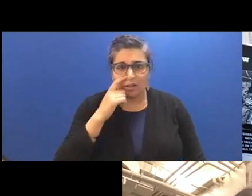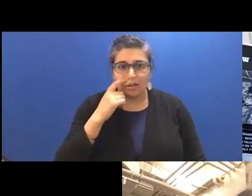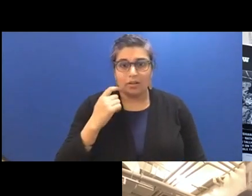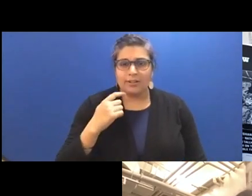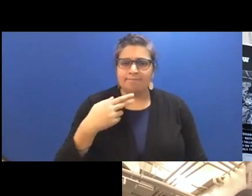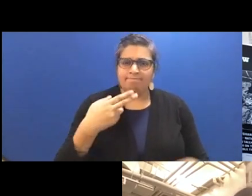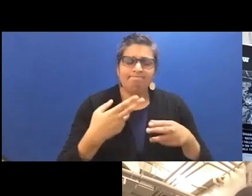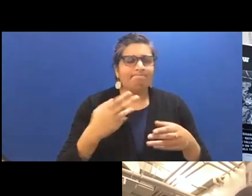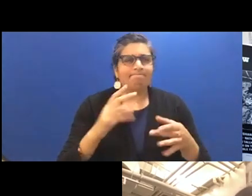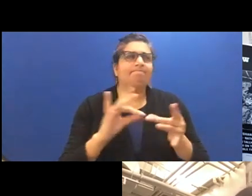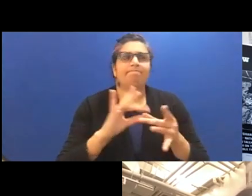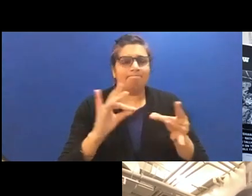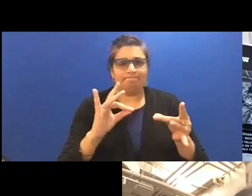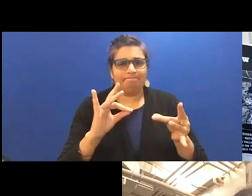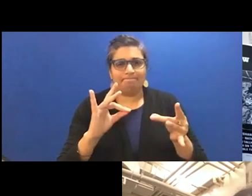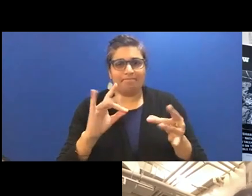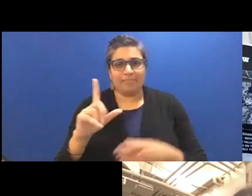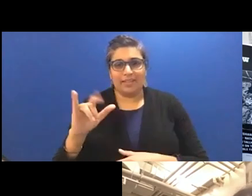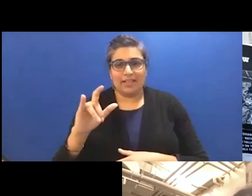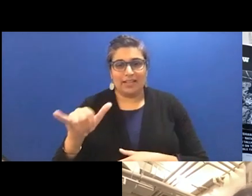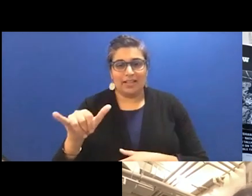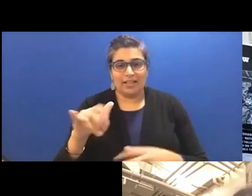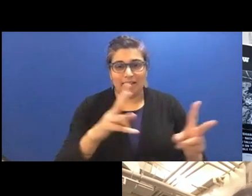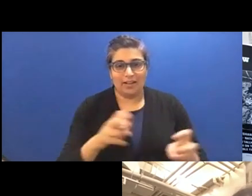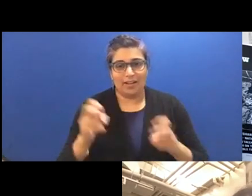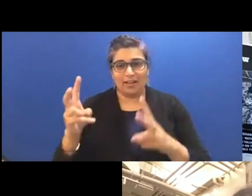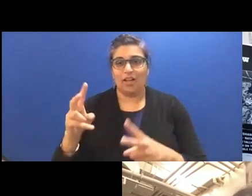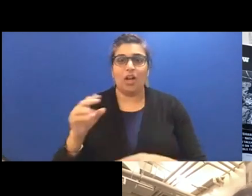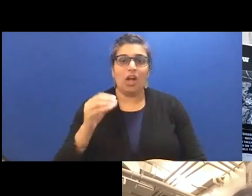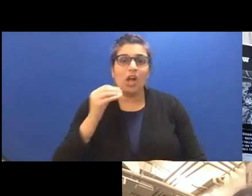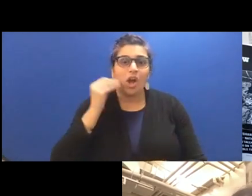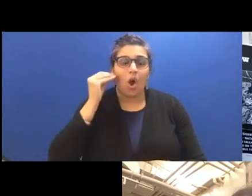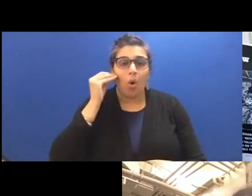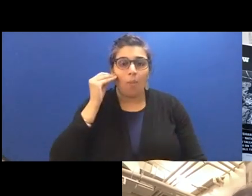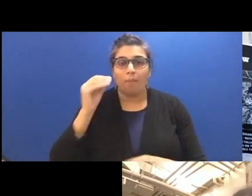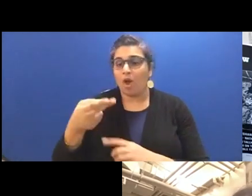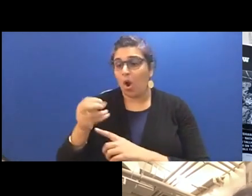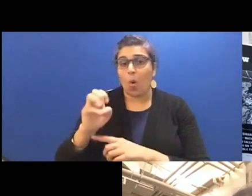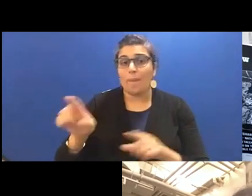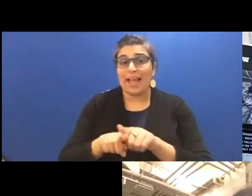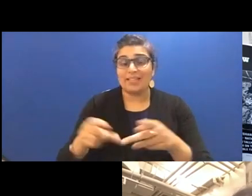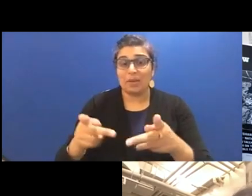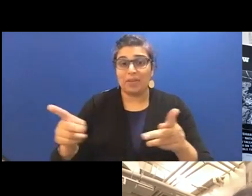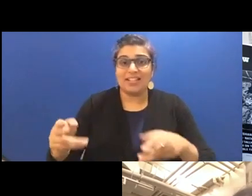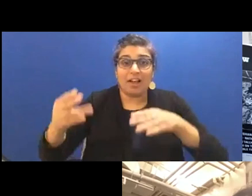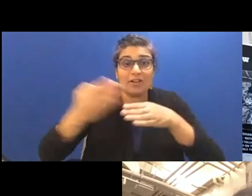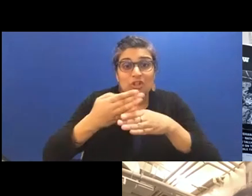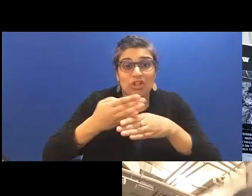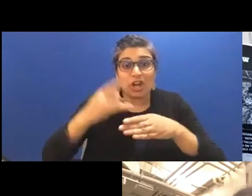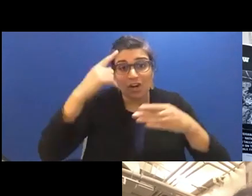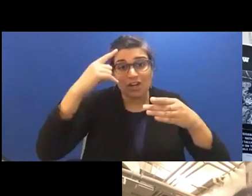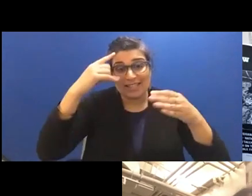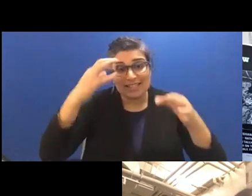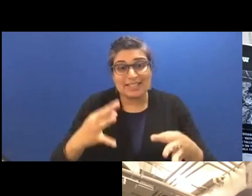that Lily pulled out a quote, home as a place of shared decision-making and trust. And Lily saying that's